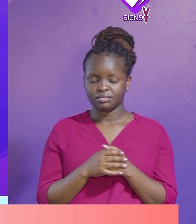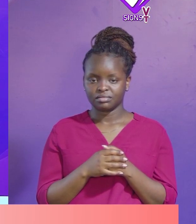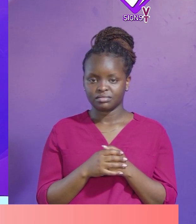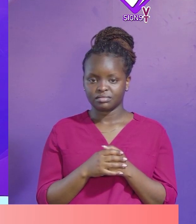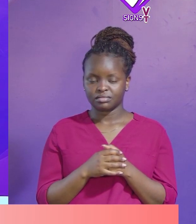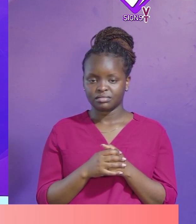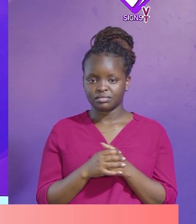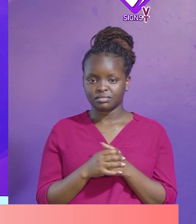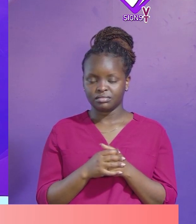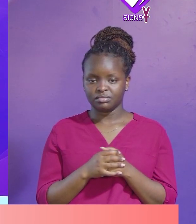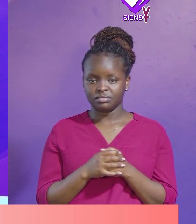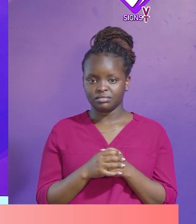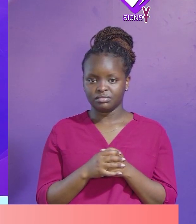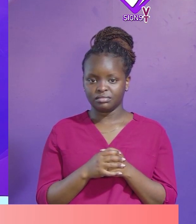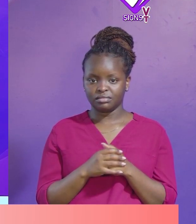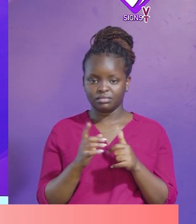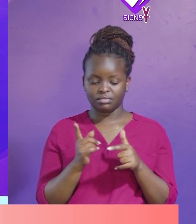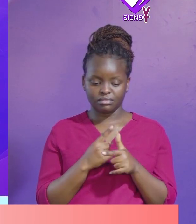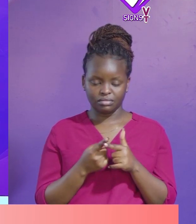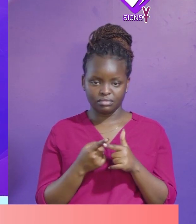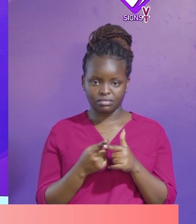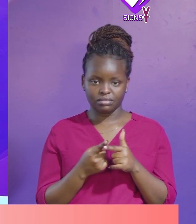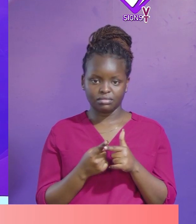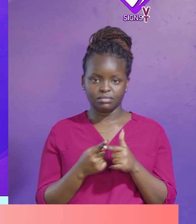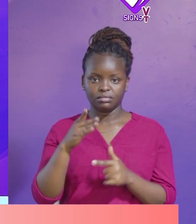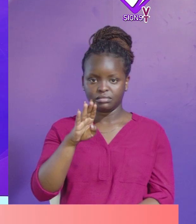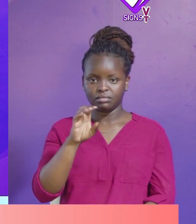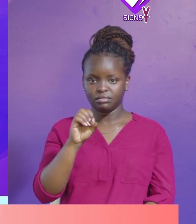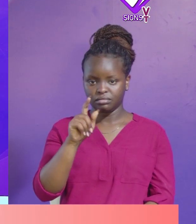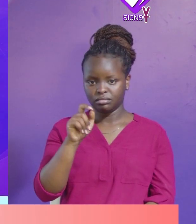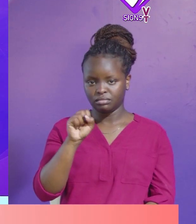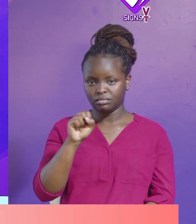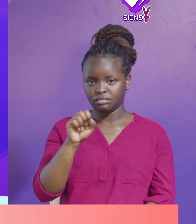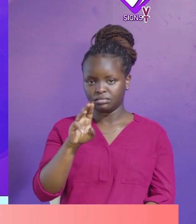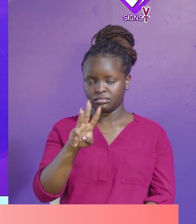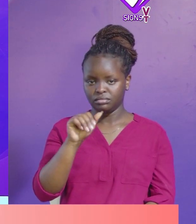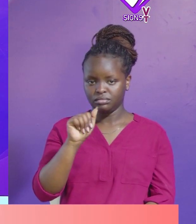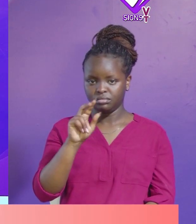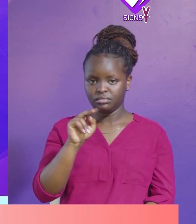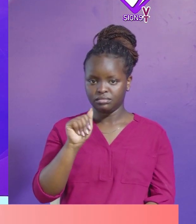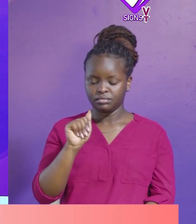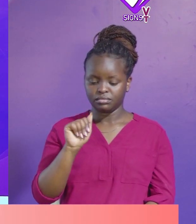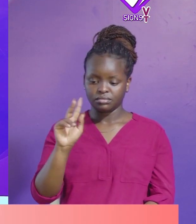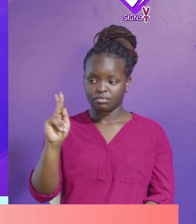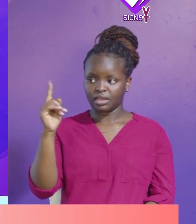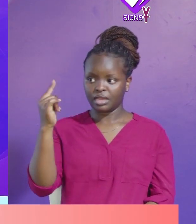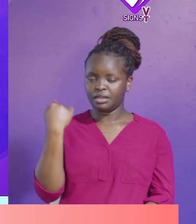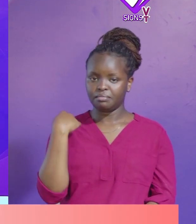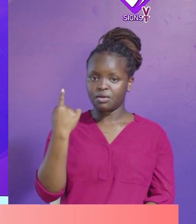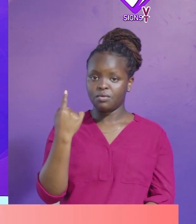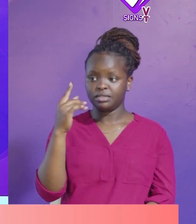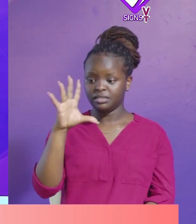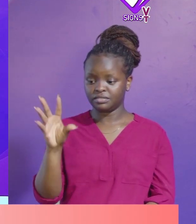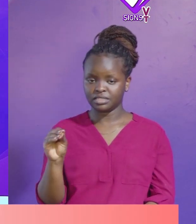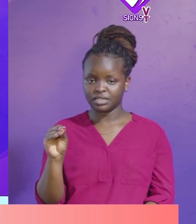total medals. Then Botswana, here in Africa, it means Kenya is the first in Africa, and then Botswana is the second in